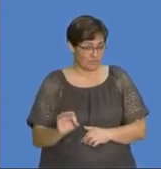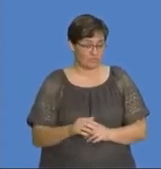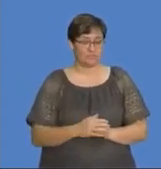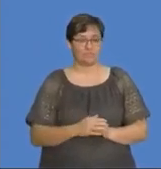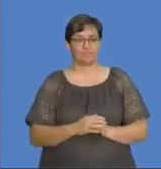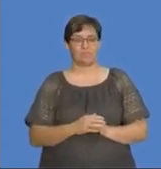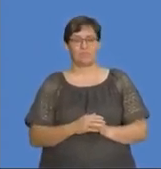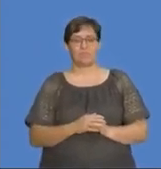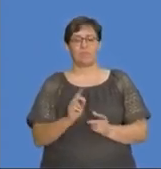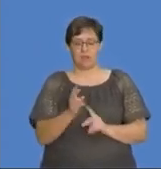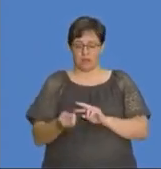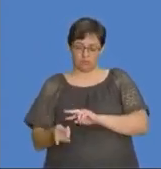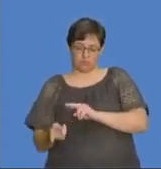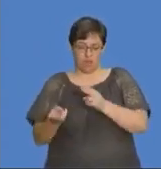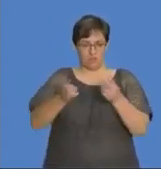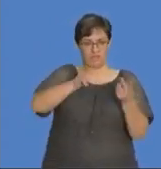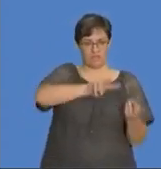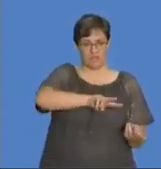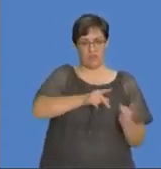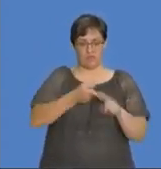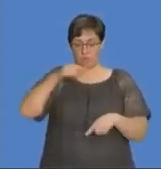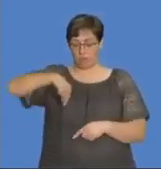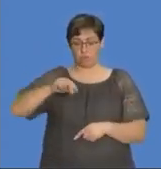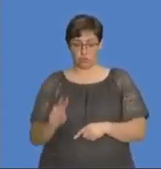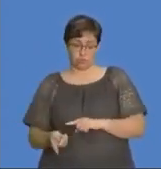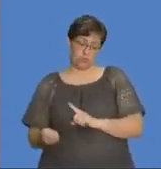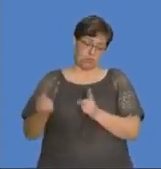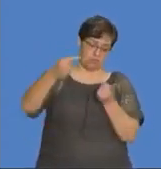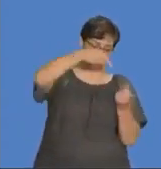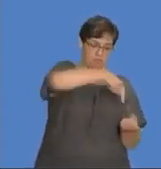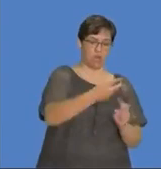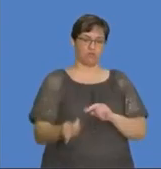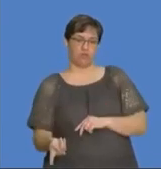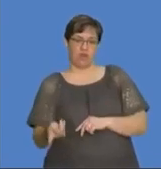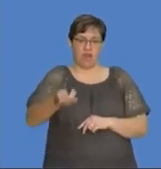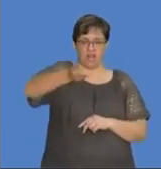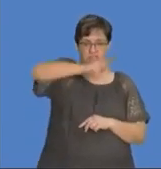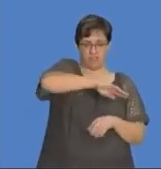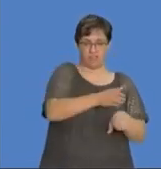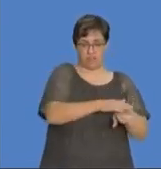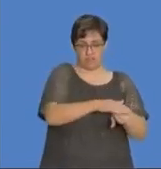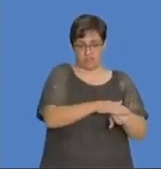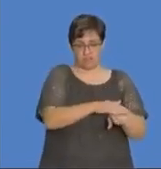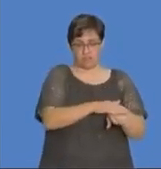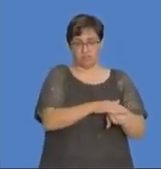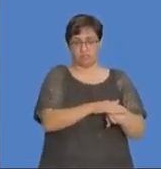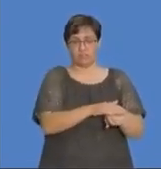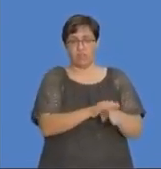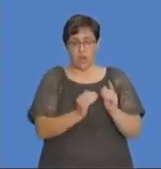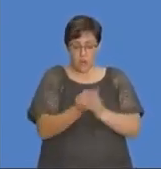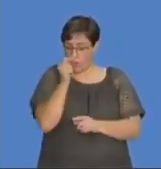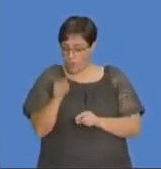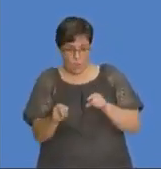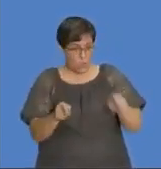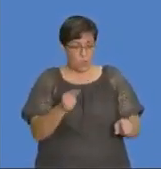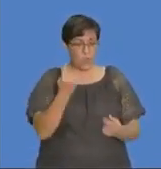So there was transfer of charge from Q2 to Q1, right? Now, the new charge in